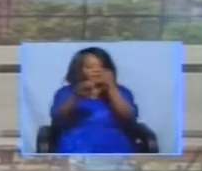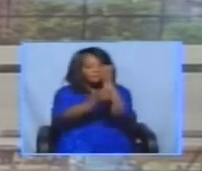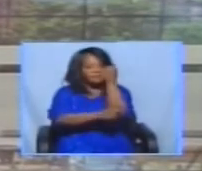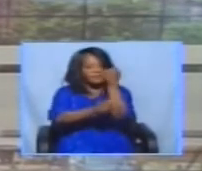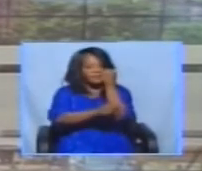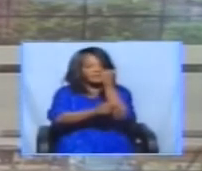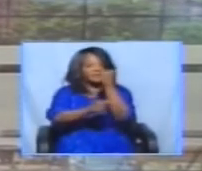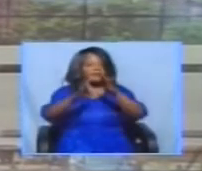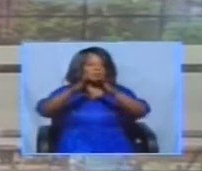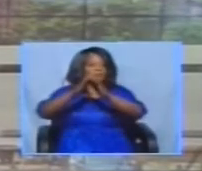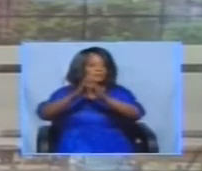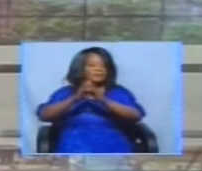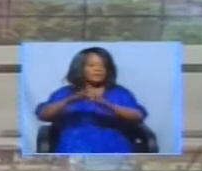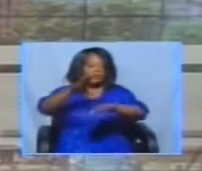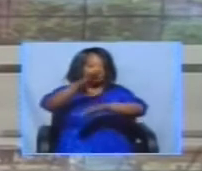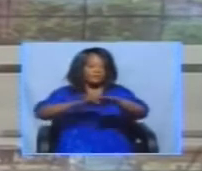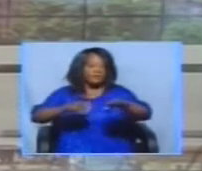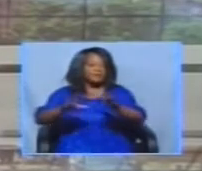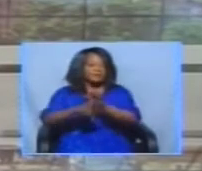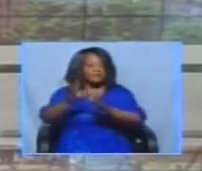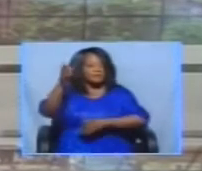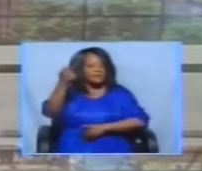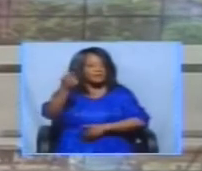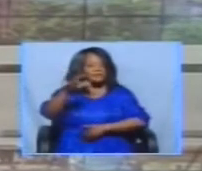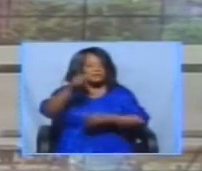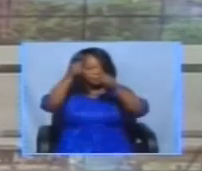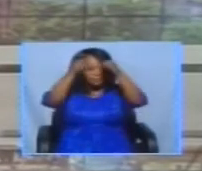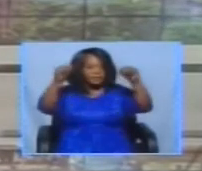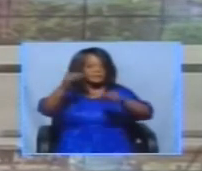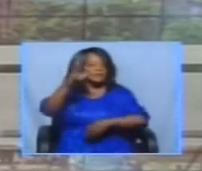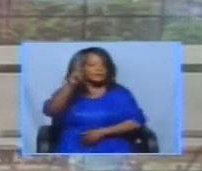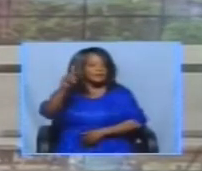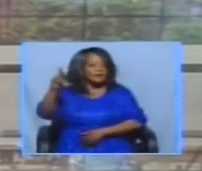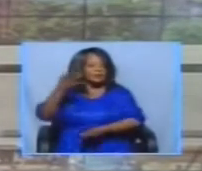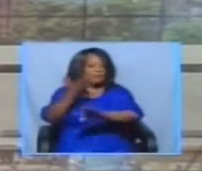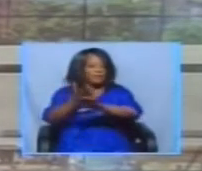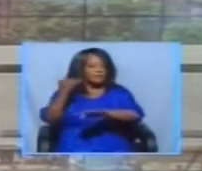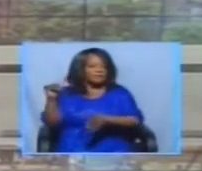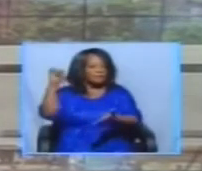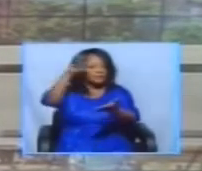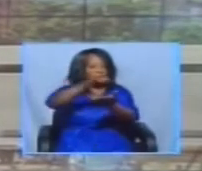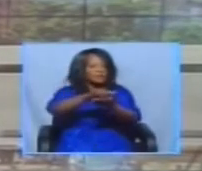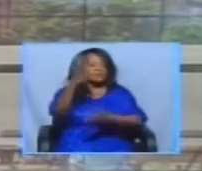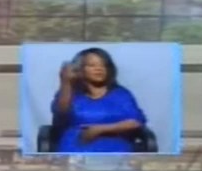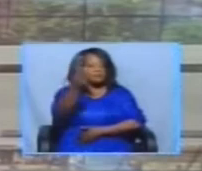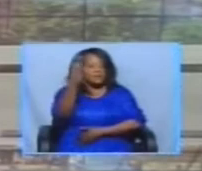will later pay a courtesy call on First President Kenneth Kaunda before departure on Wednesday.